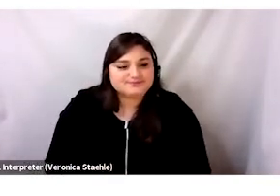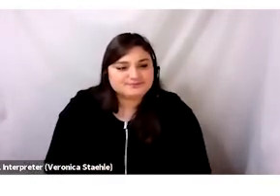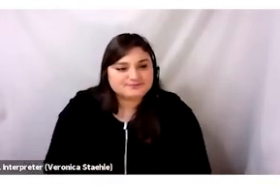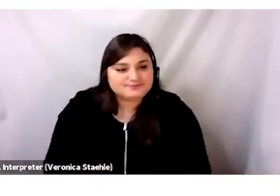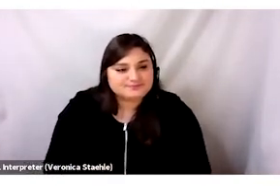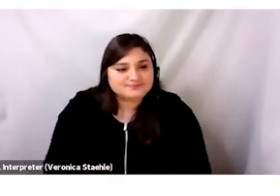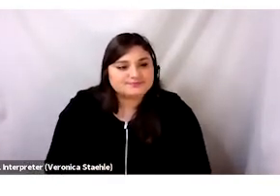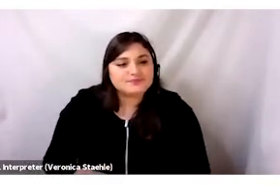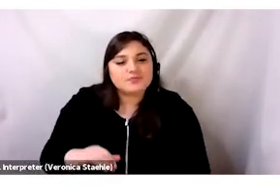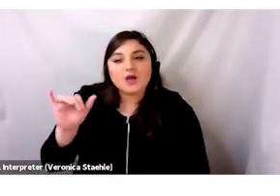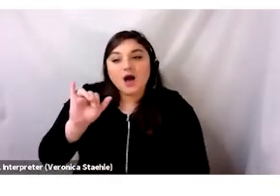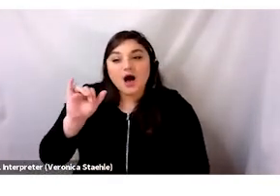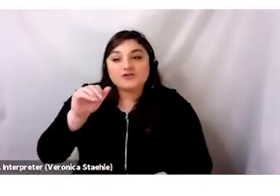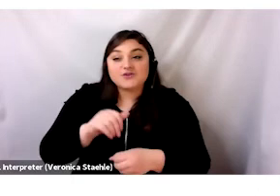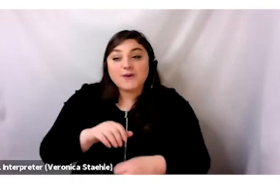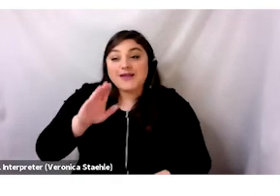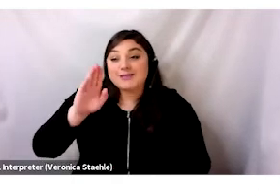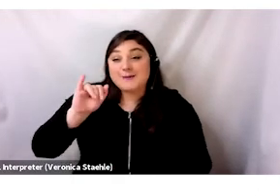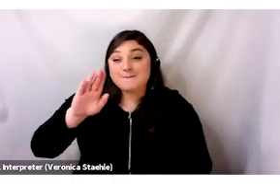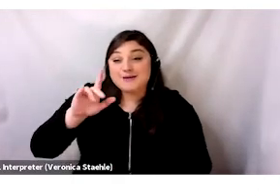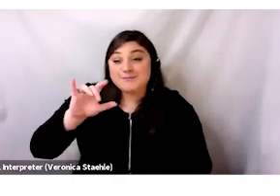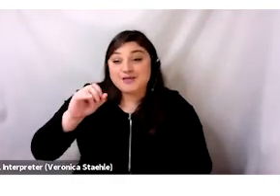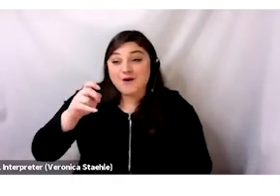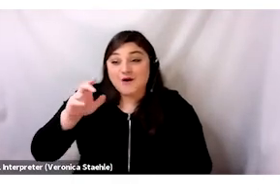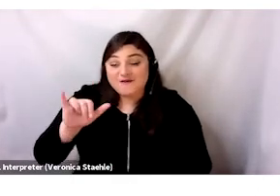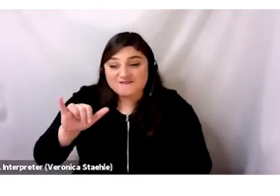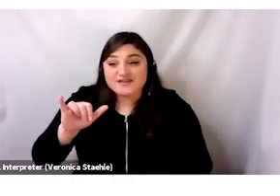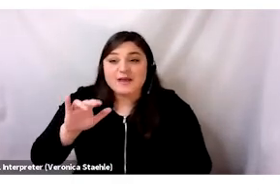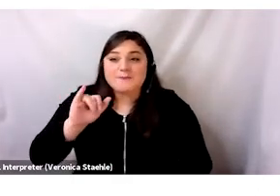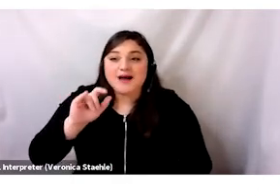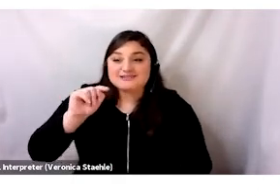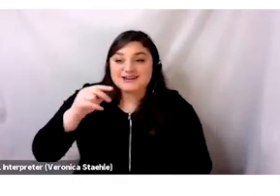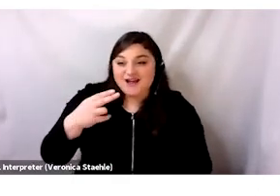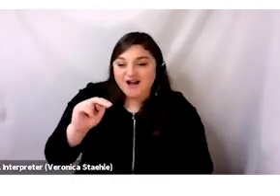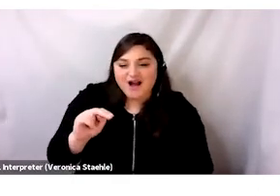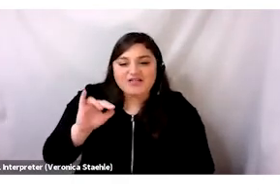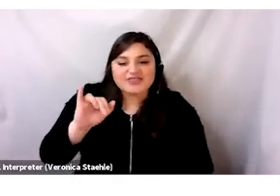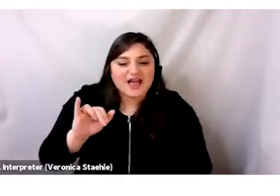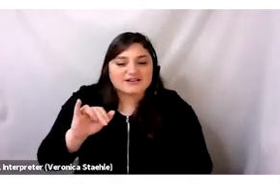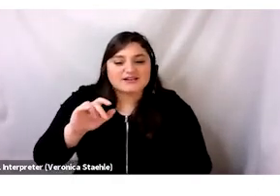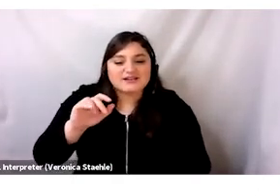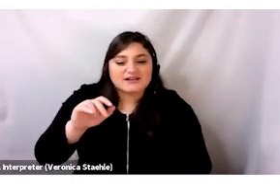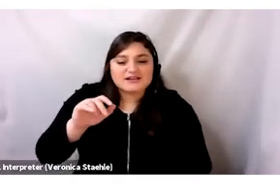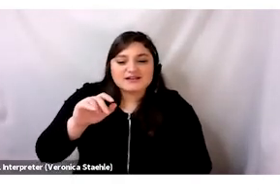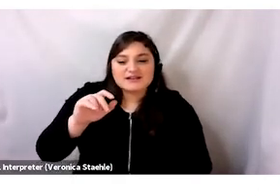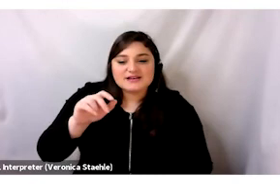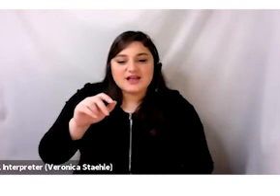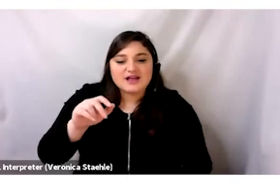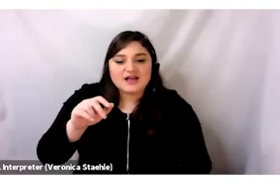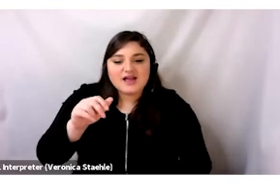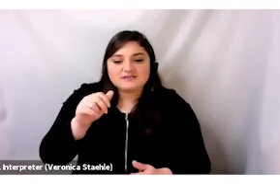So in the bibliography of Thich Nhat Hanh, Peace is Every Step is a great